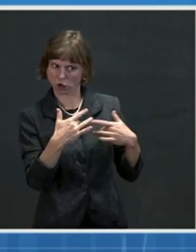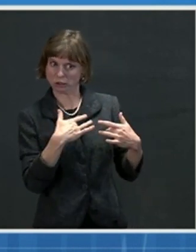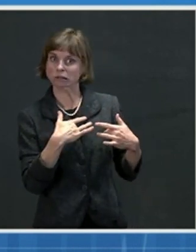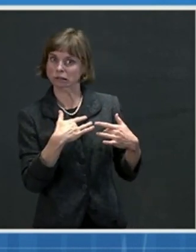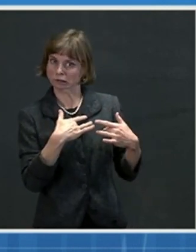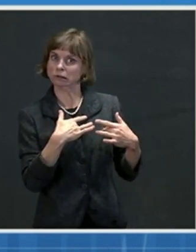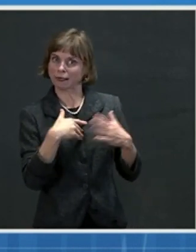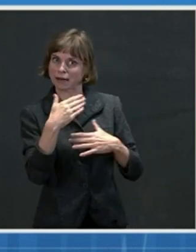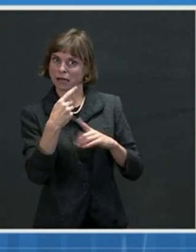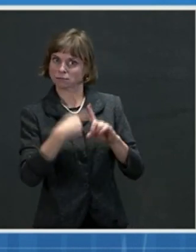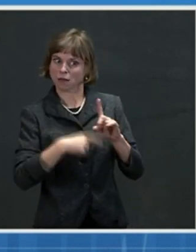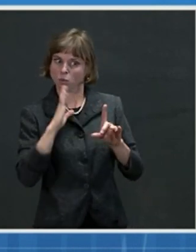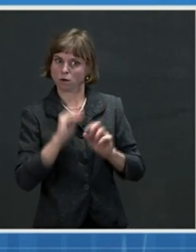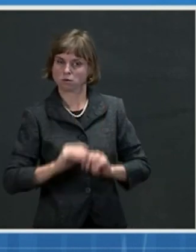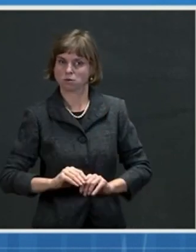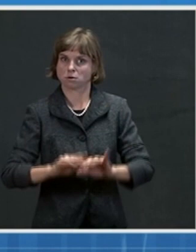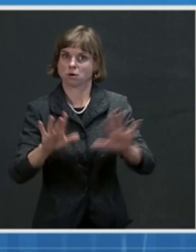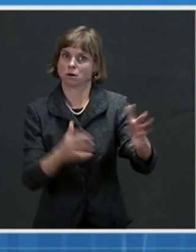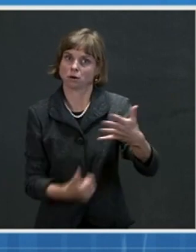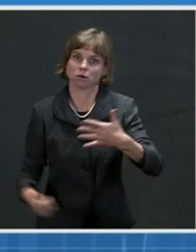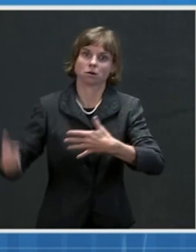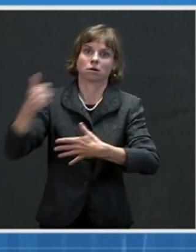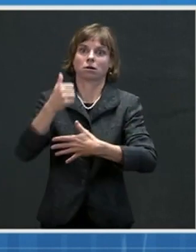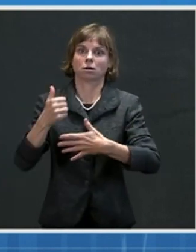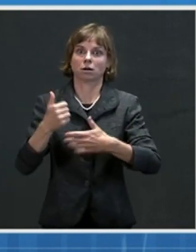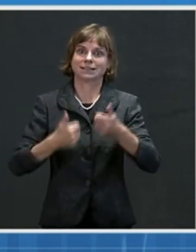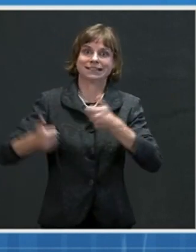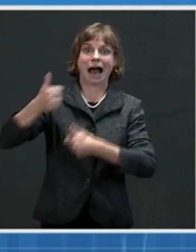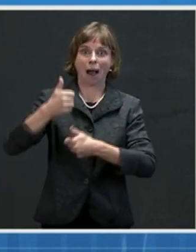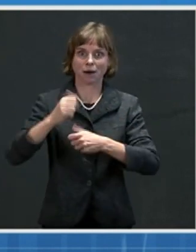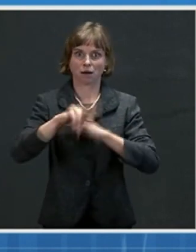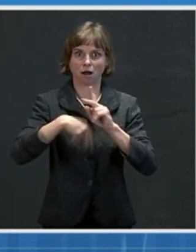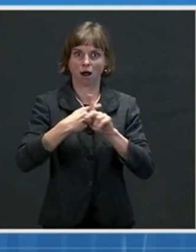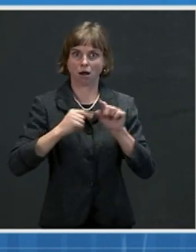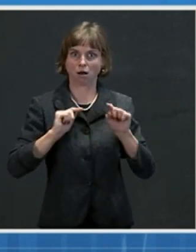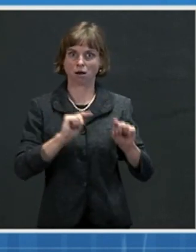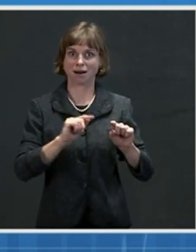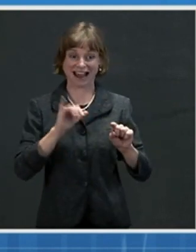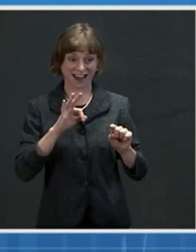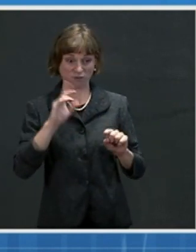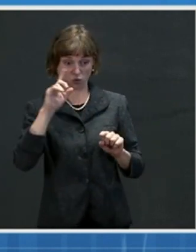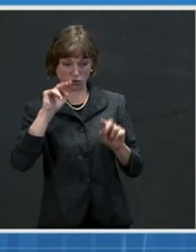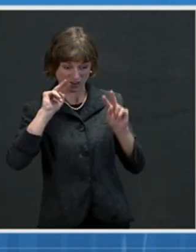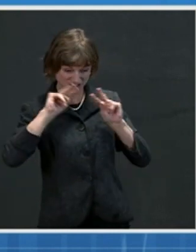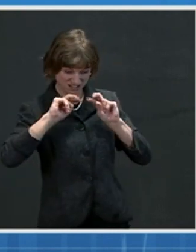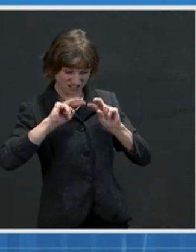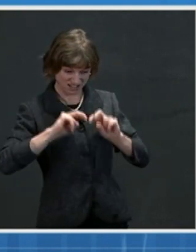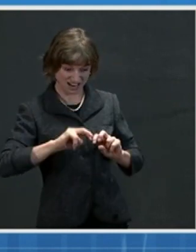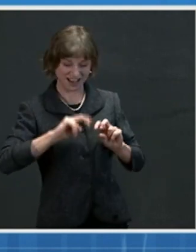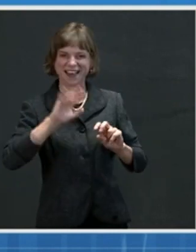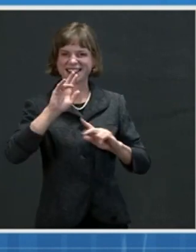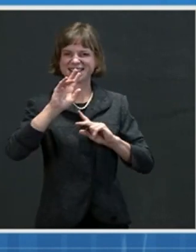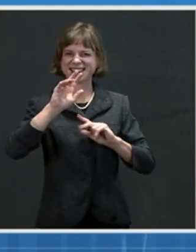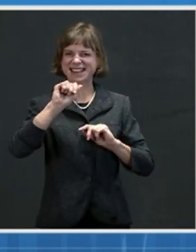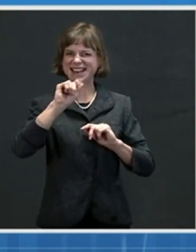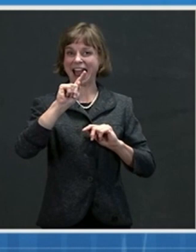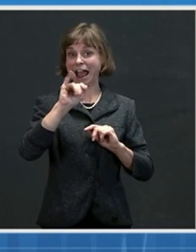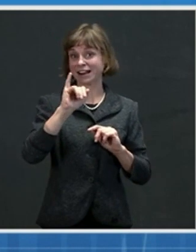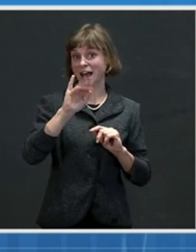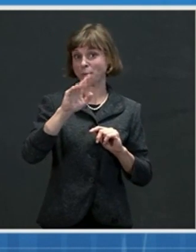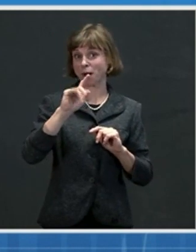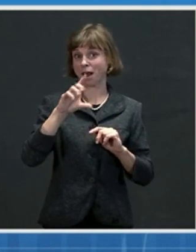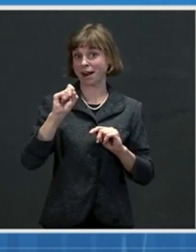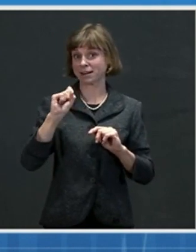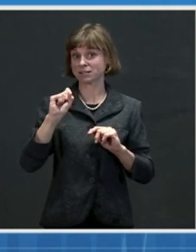month or so it might become dominant. If you look at the antibodies that are induced by the vaccines that we use, they